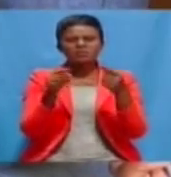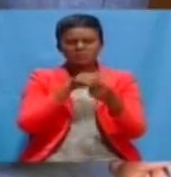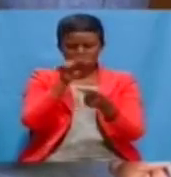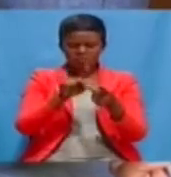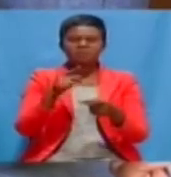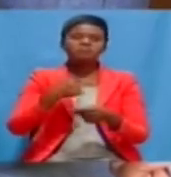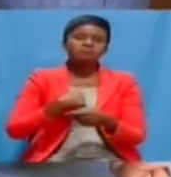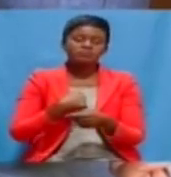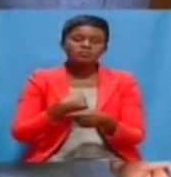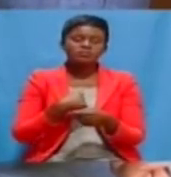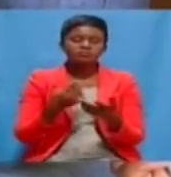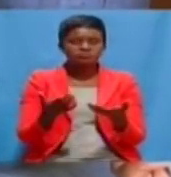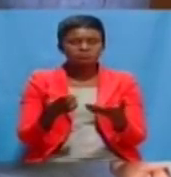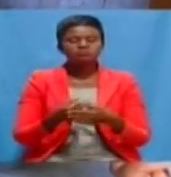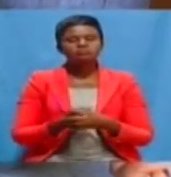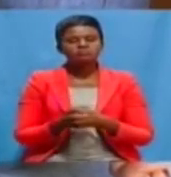I try to follow that lesson.